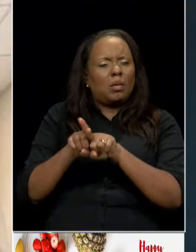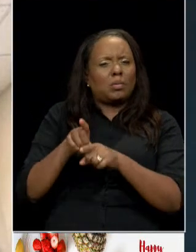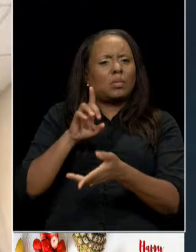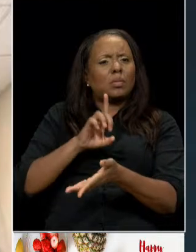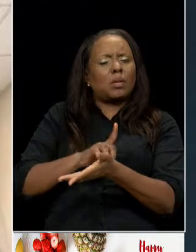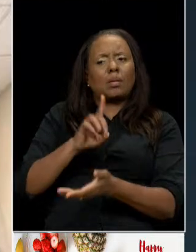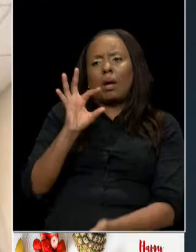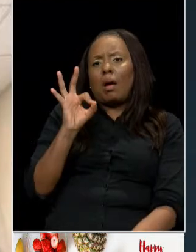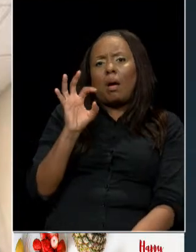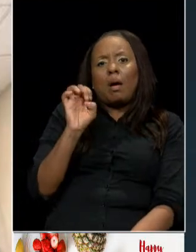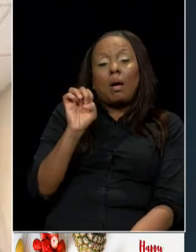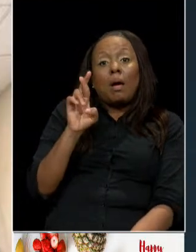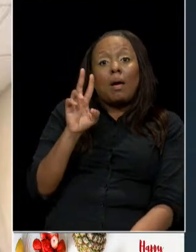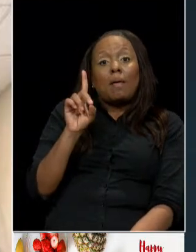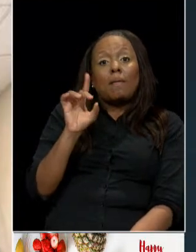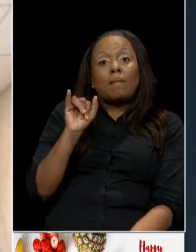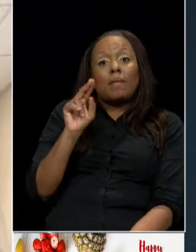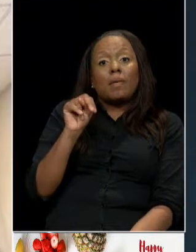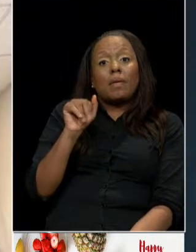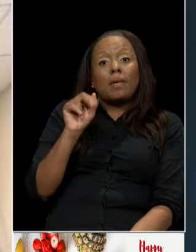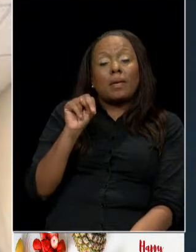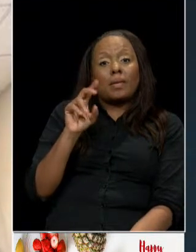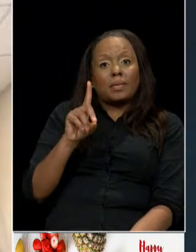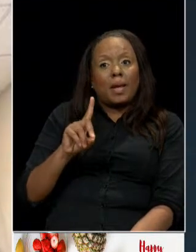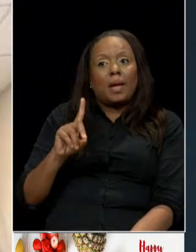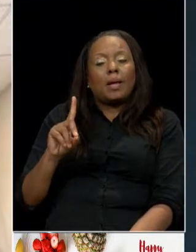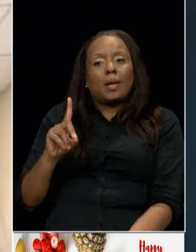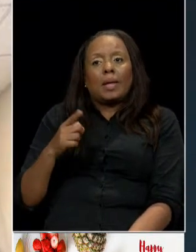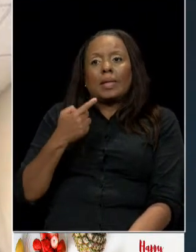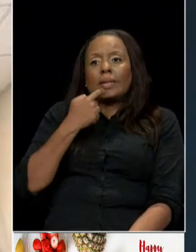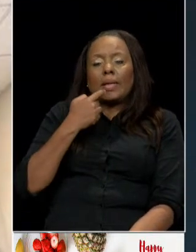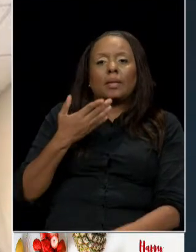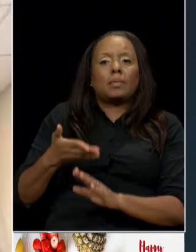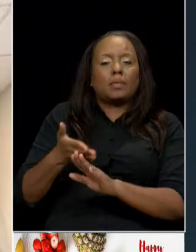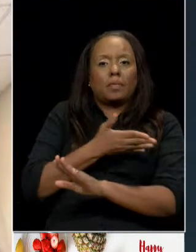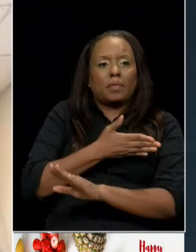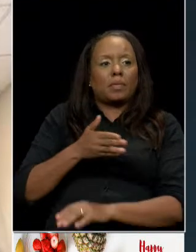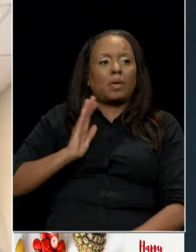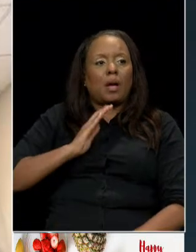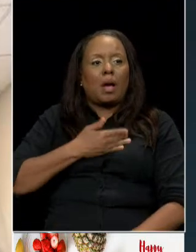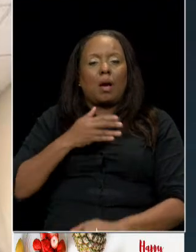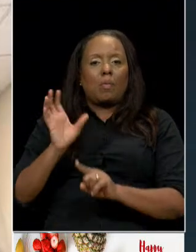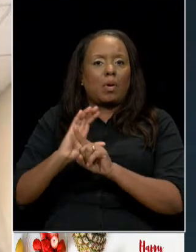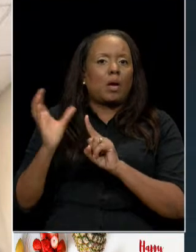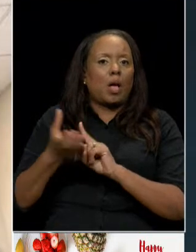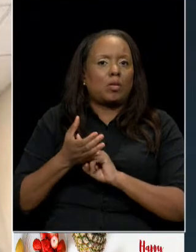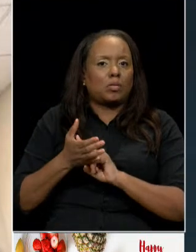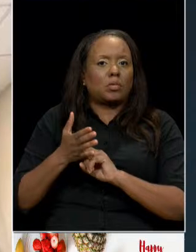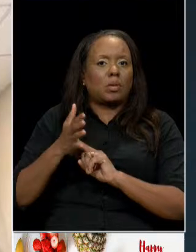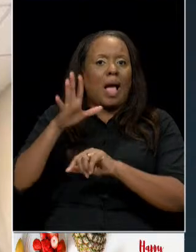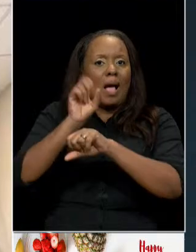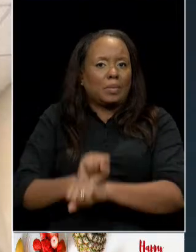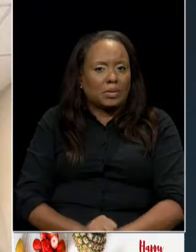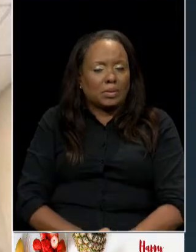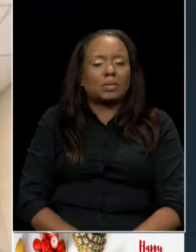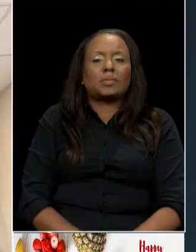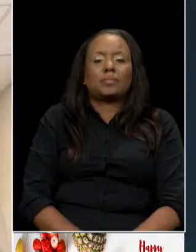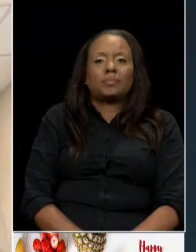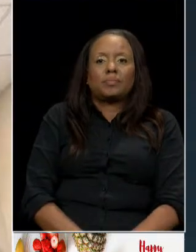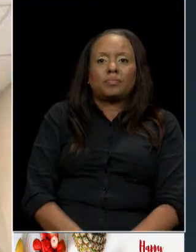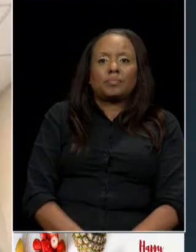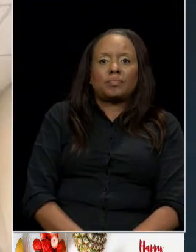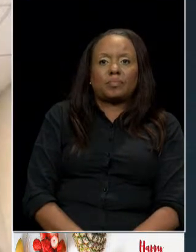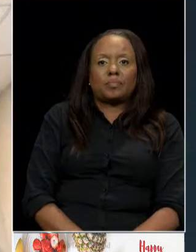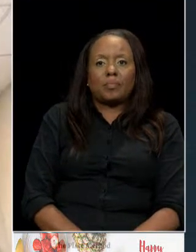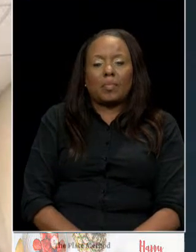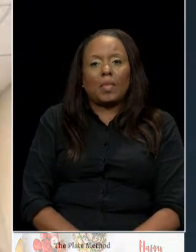point earlier. One of our cultural norms is, and I'm sure it happened yes. to Mr. Ben there, when he was prescribed a medication, he got a side